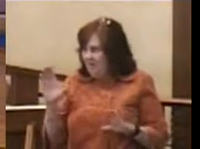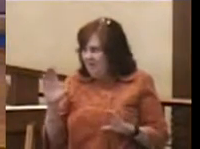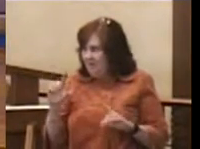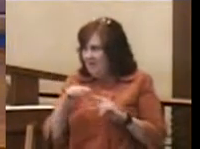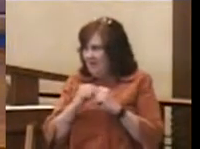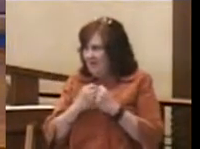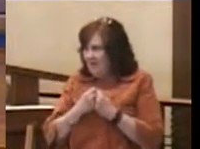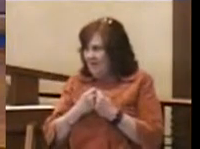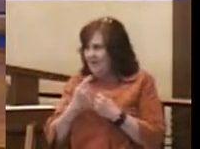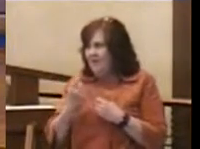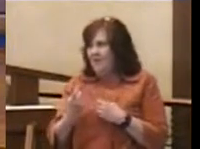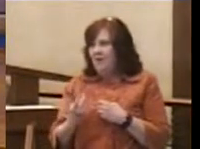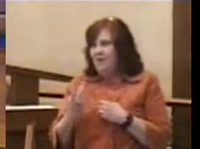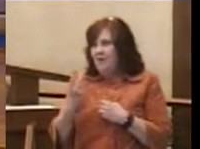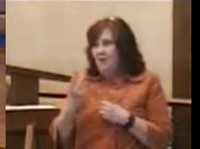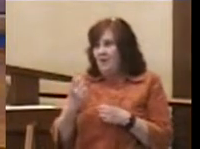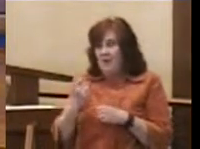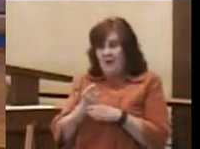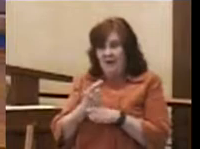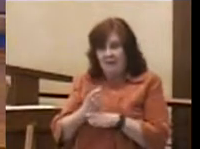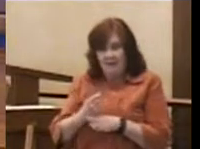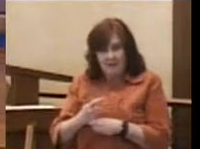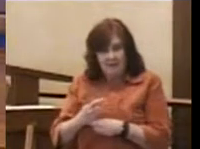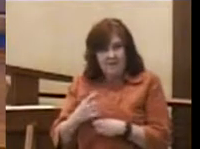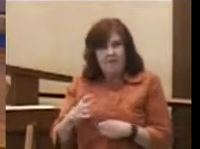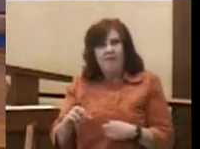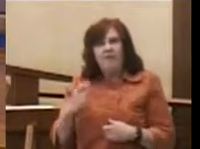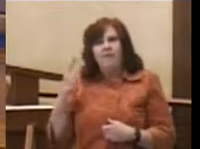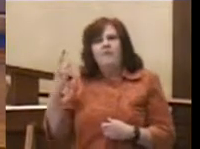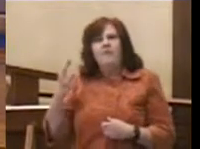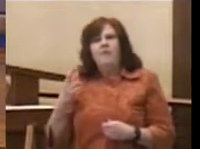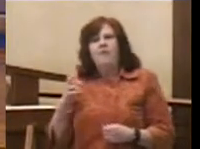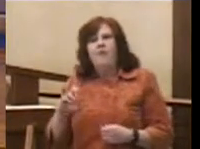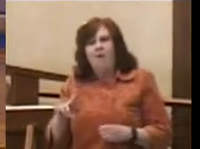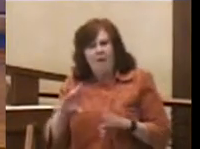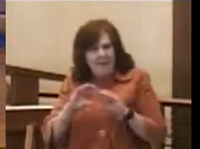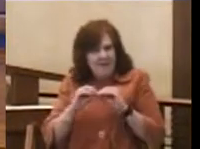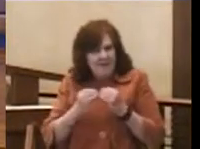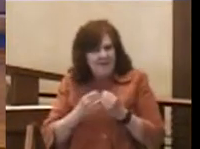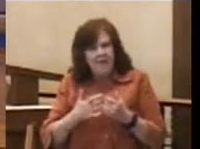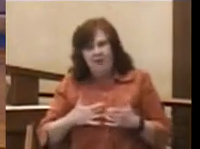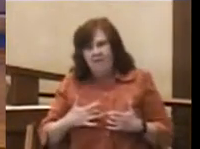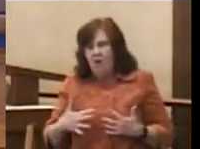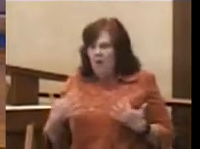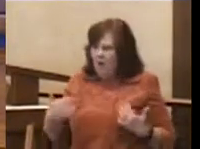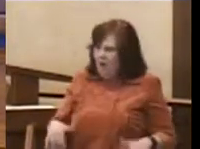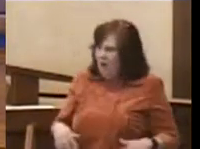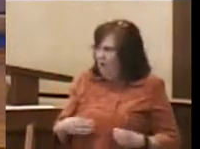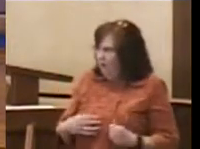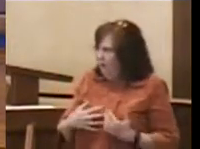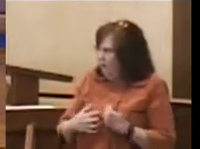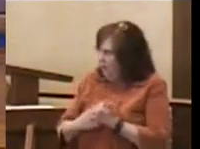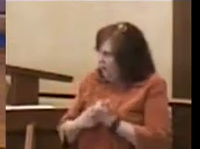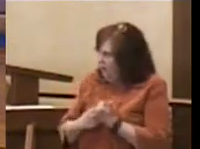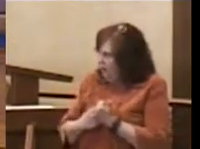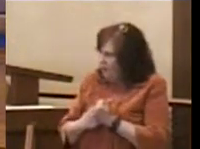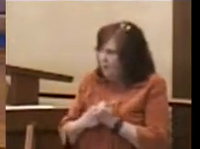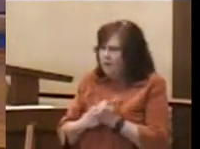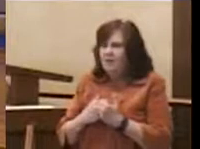receive two of those every year. So if there is a cause or organization that you are passionate about, apply for one of